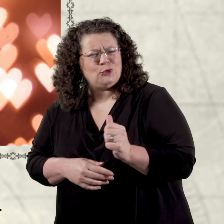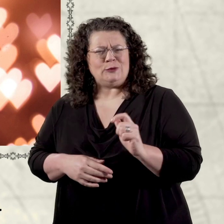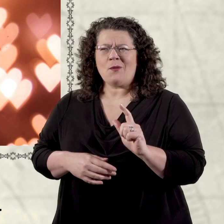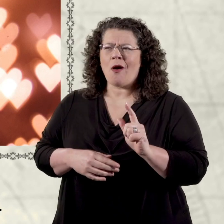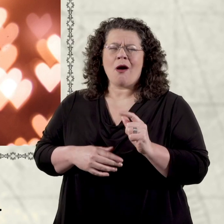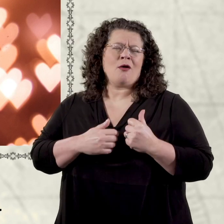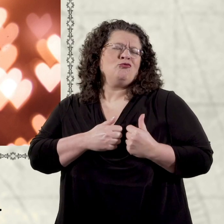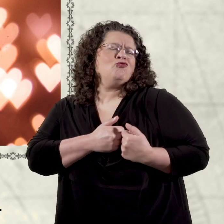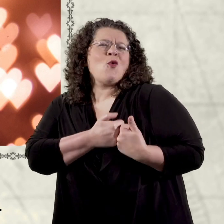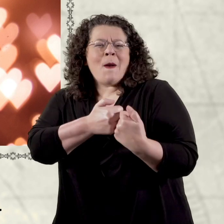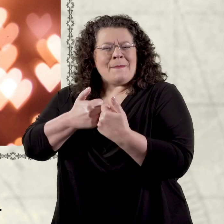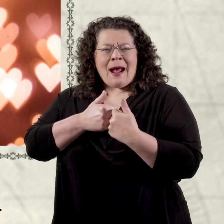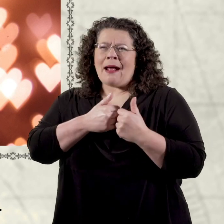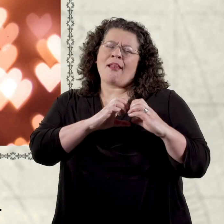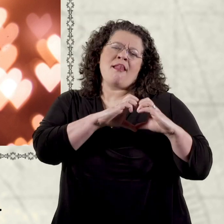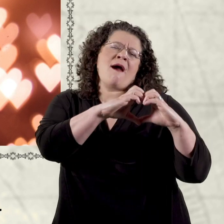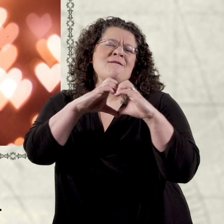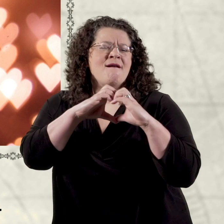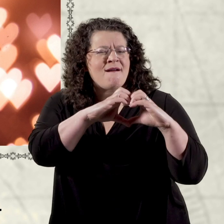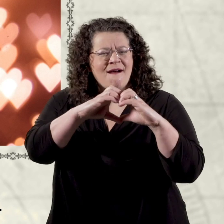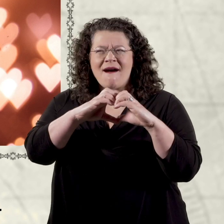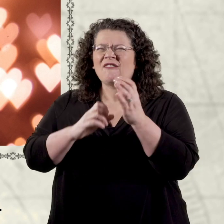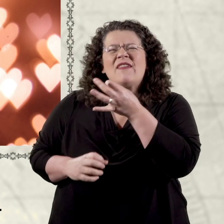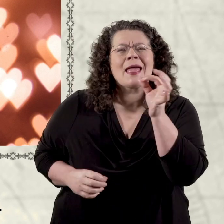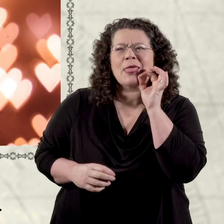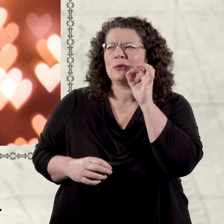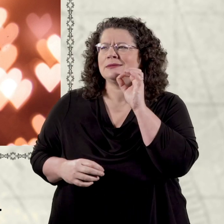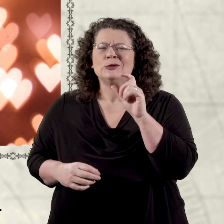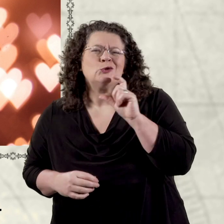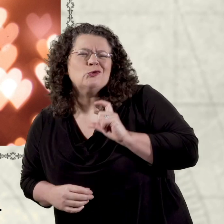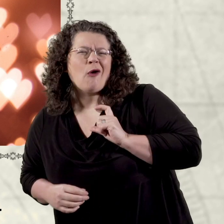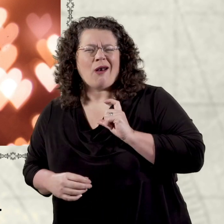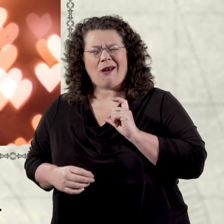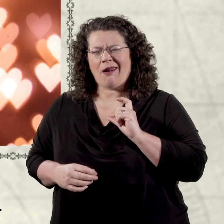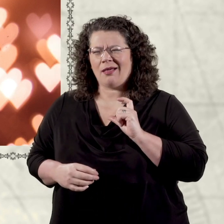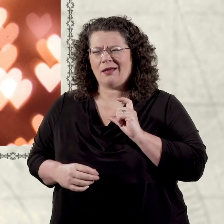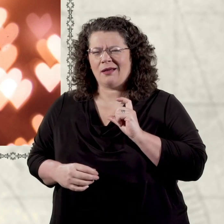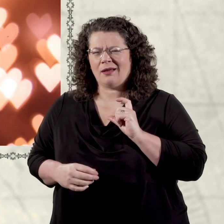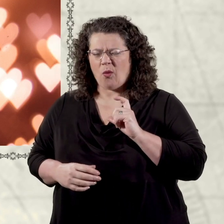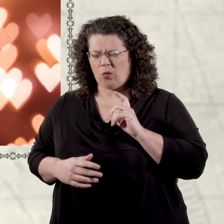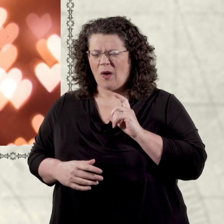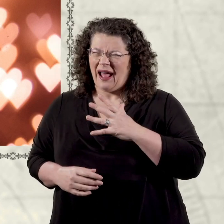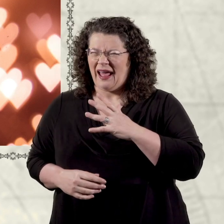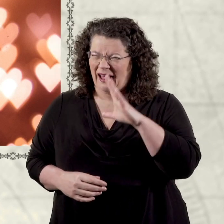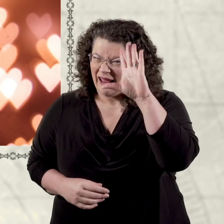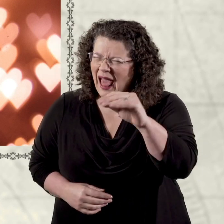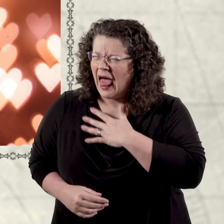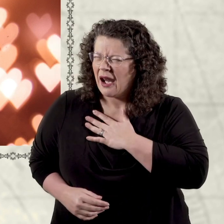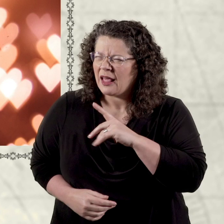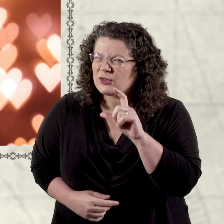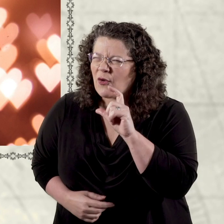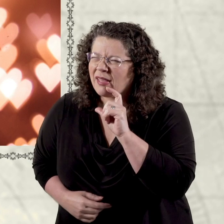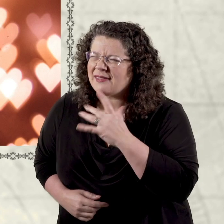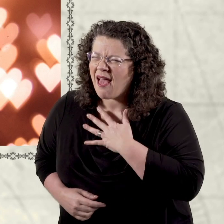I should be all romantic and love hearts and flowers and chocolate. Well, I do like a